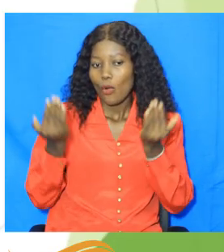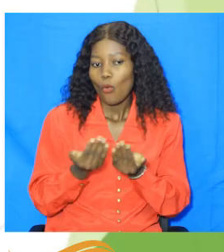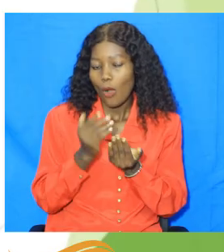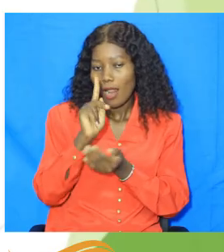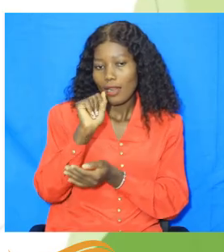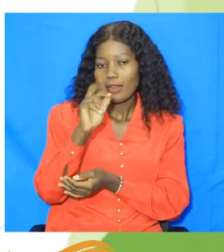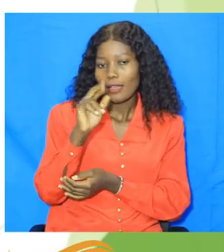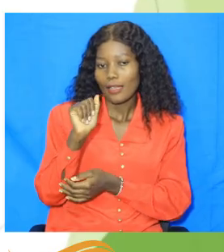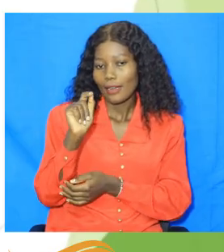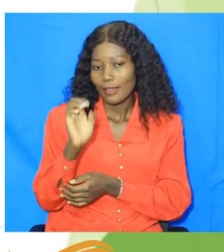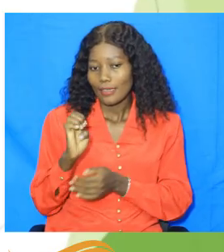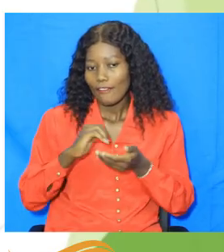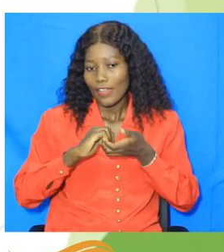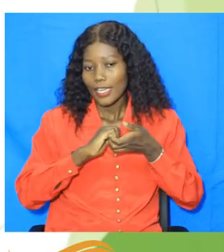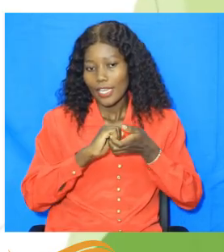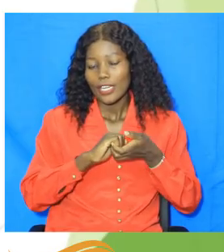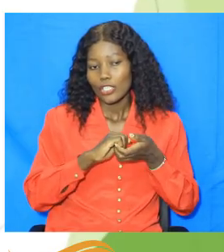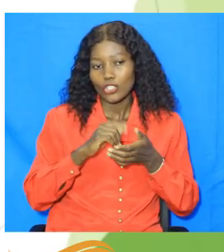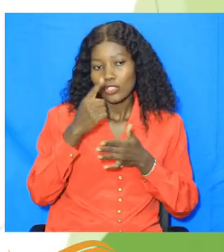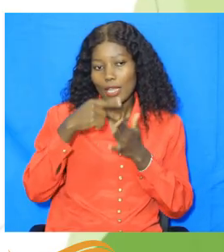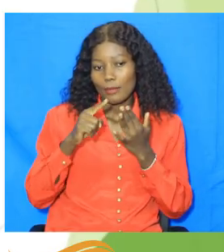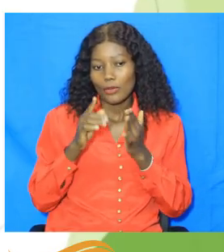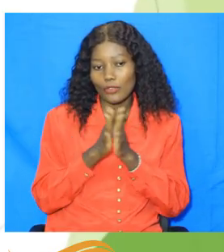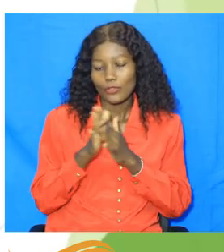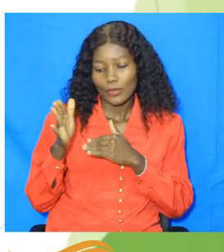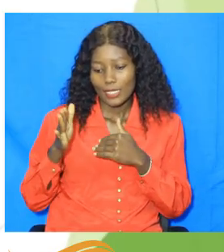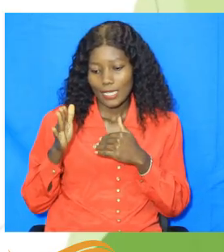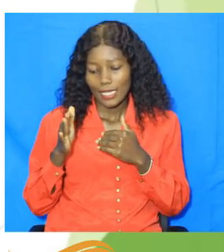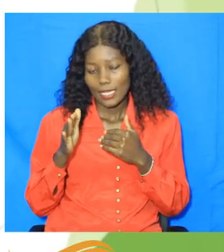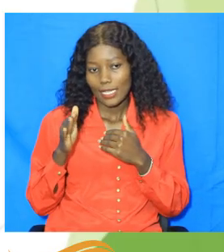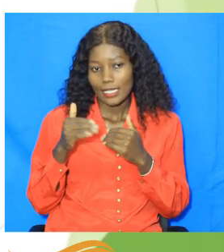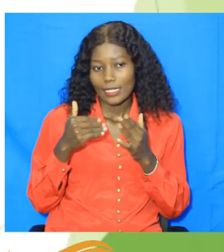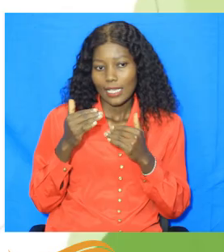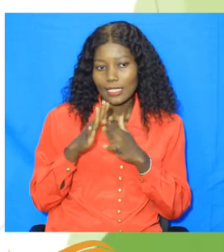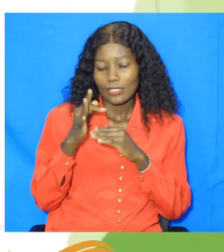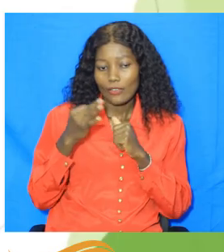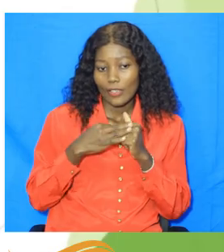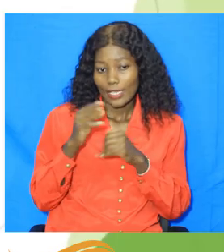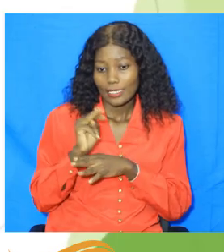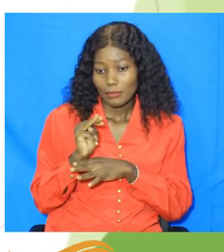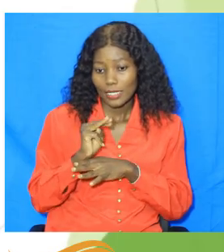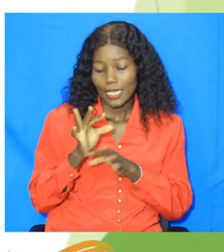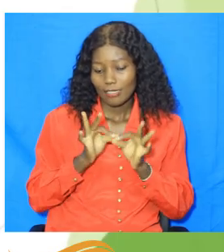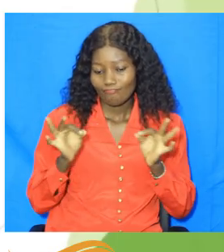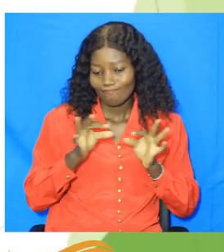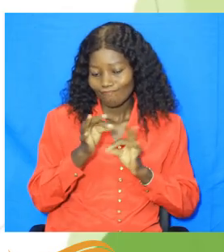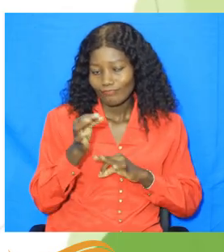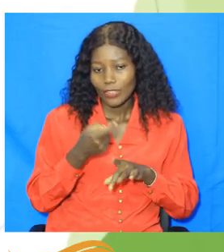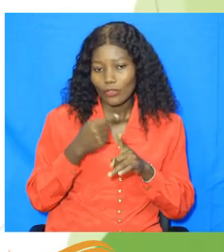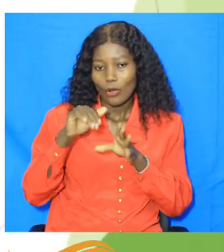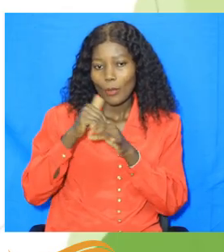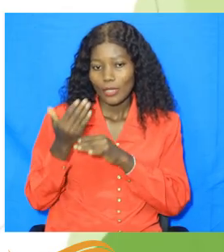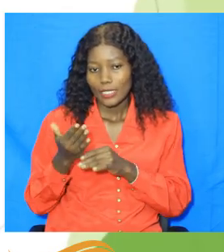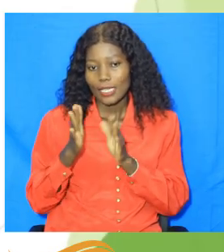approved, with the size of 8 meters measured from outside, with